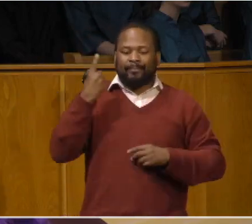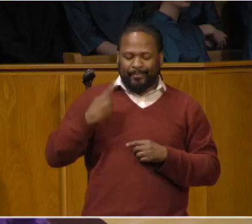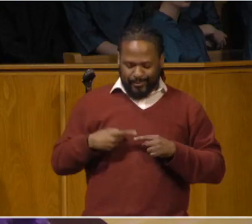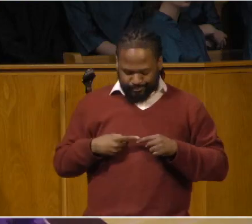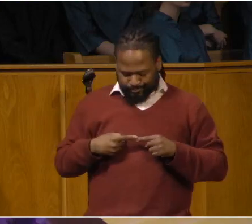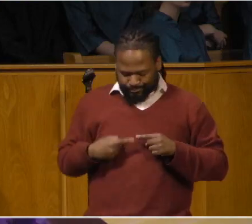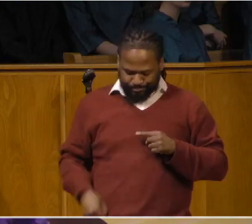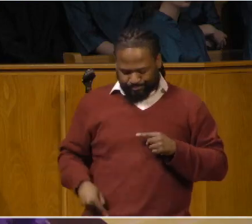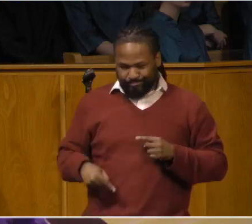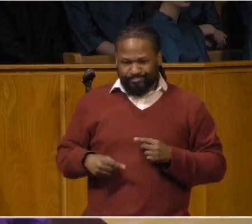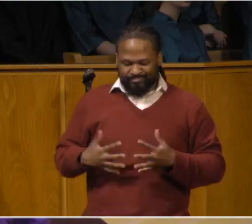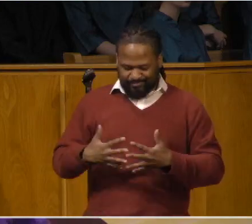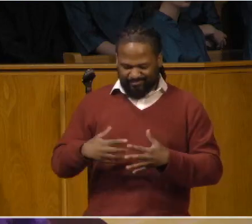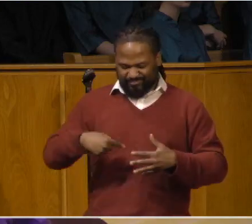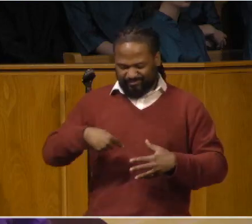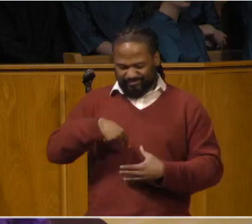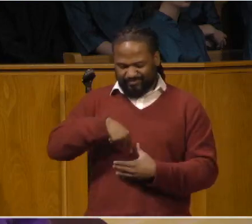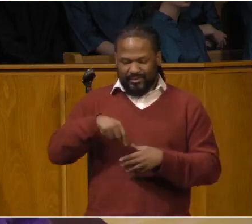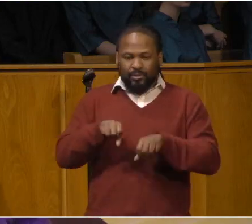way builds her back up.